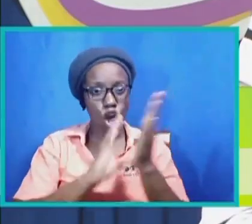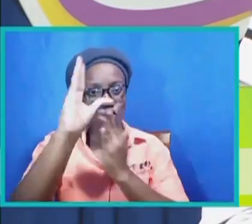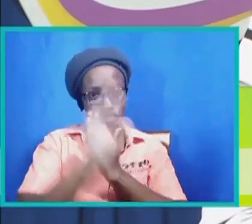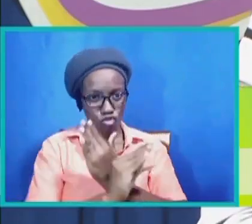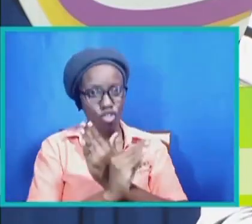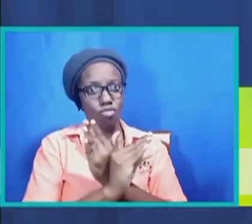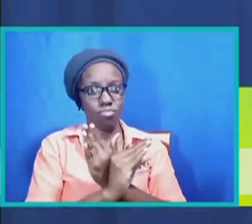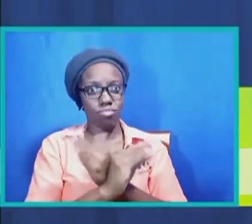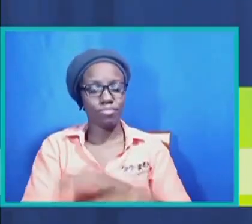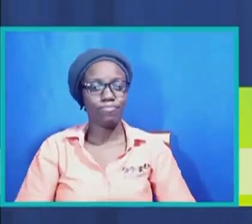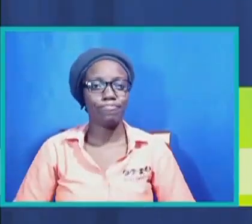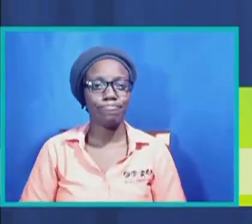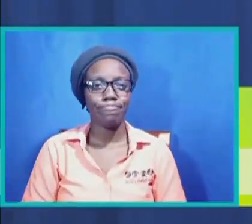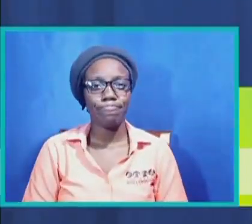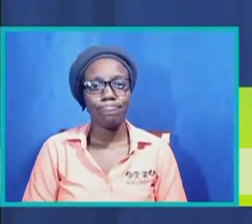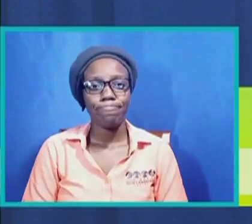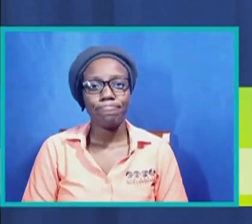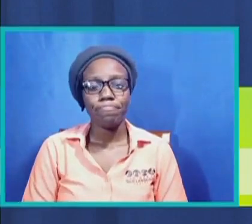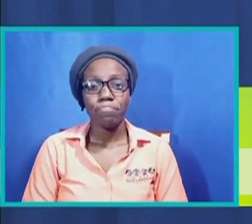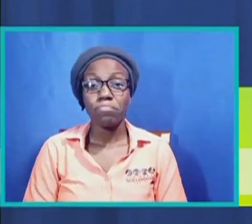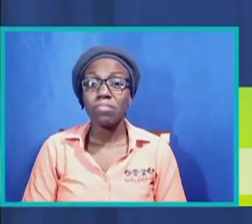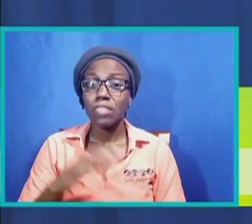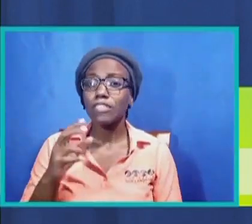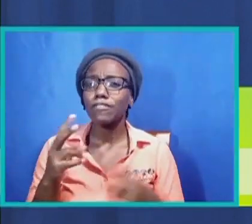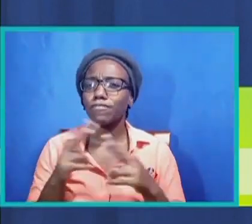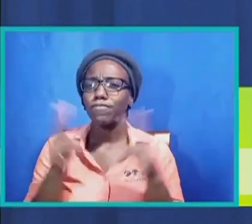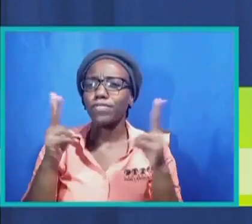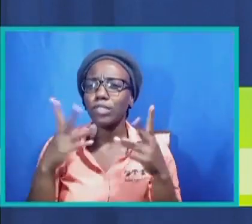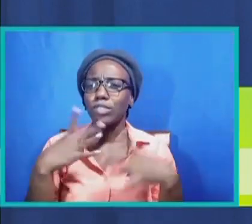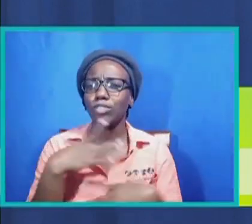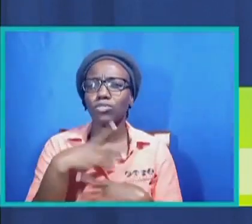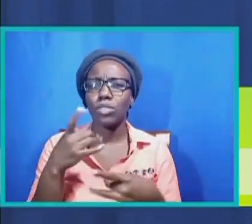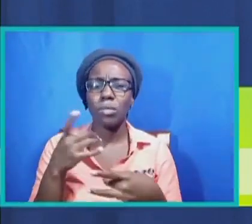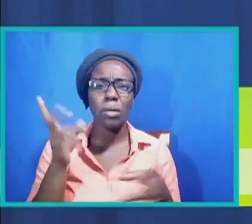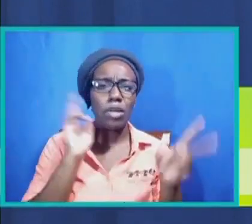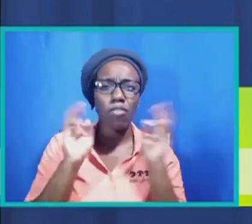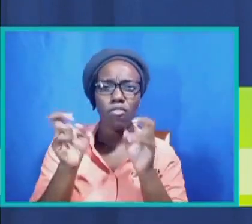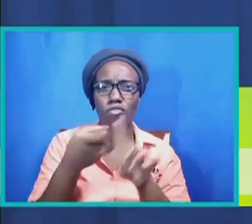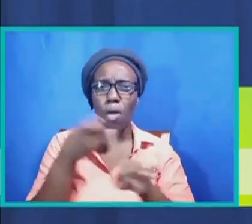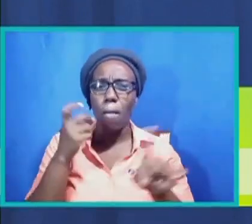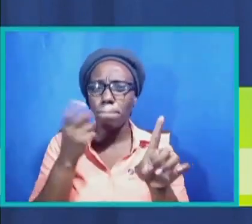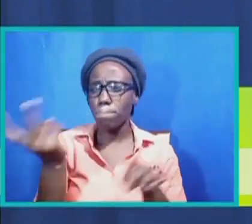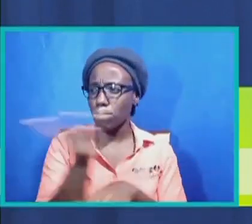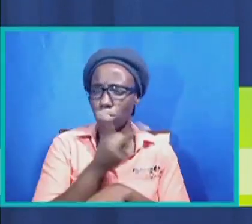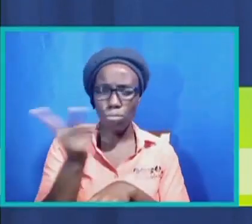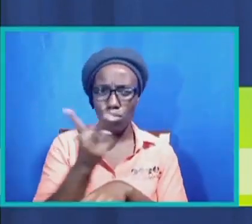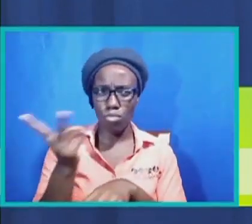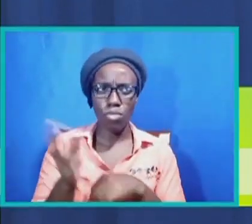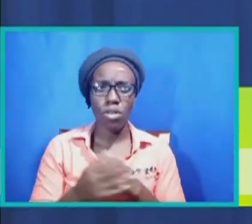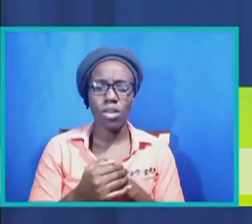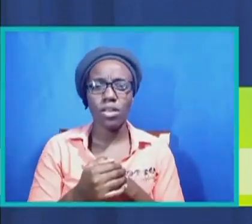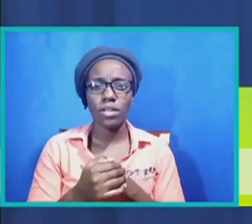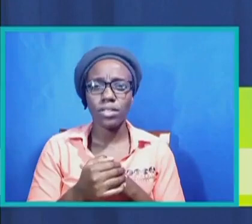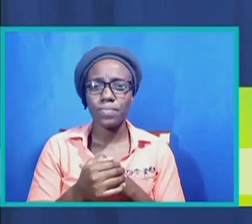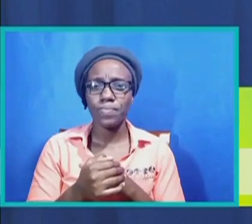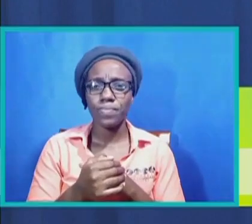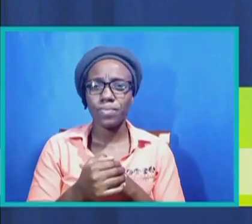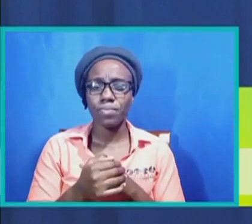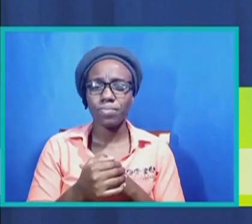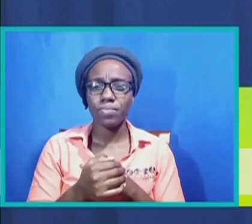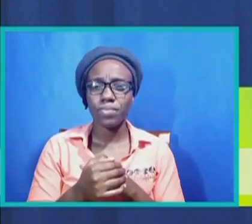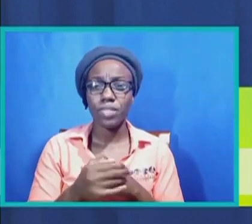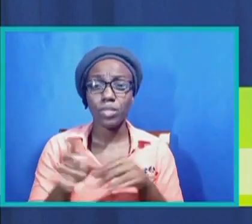fashion. And it's very interesting what I'm hearing from both of you, Mr. Sicharan and Dr. Paul, because it also resonates with some